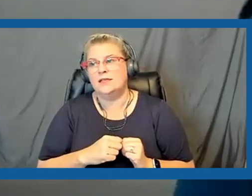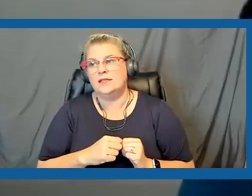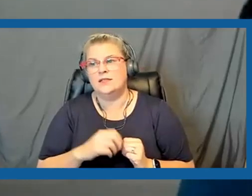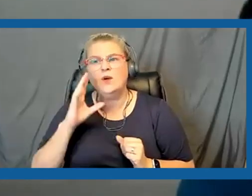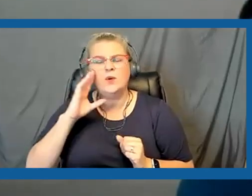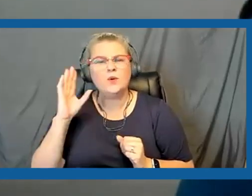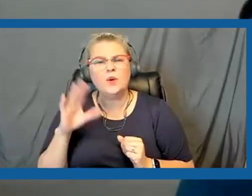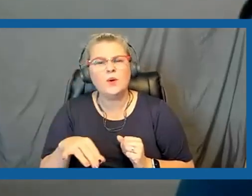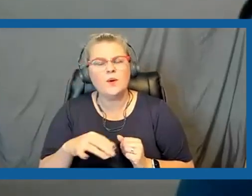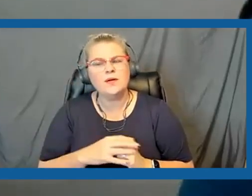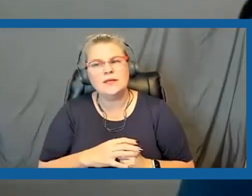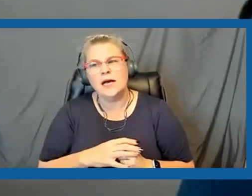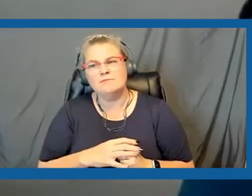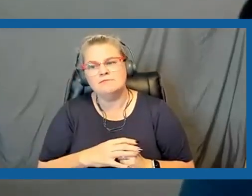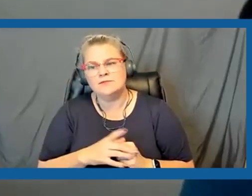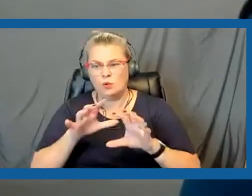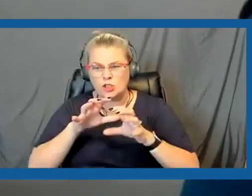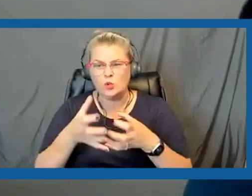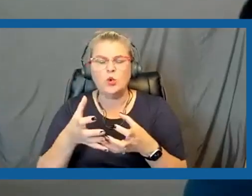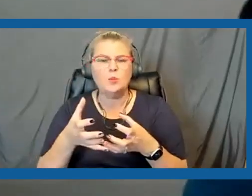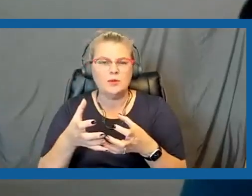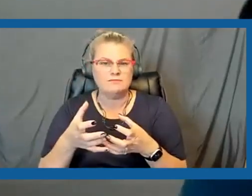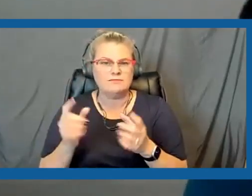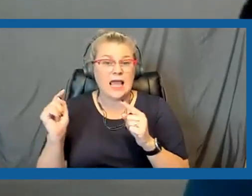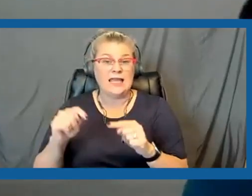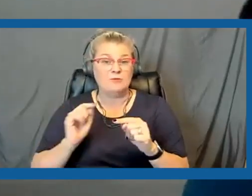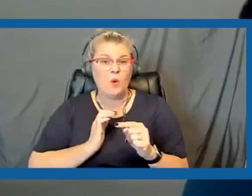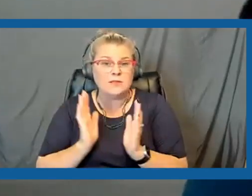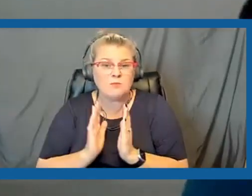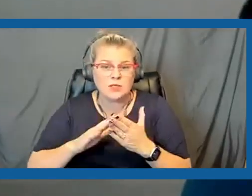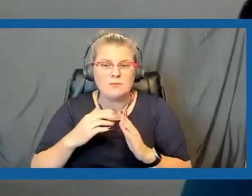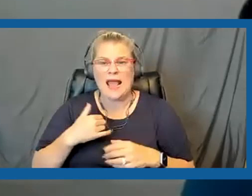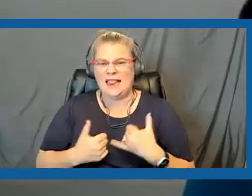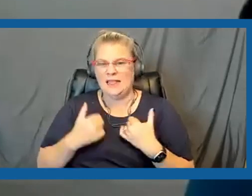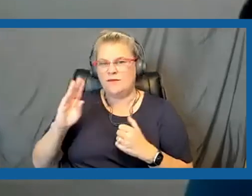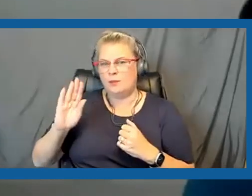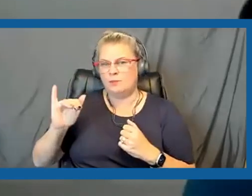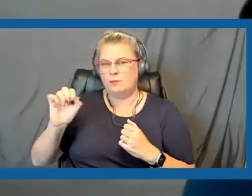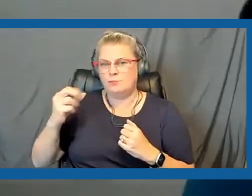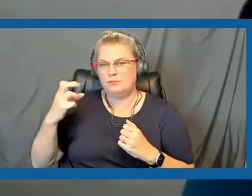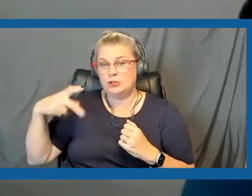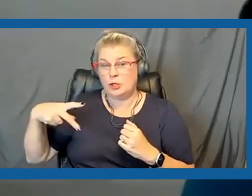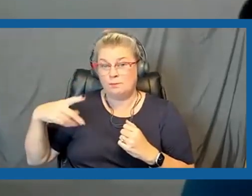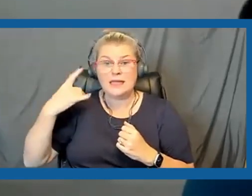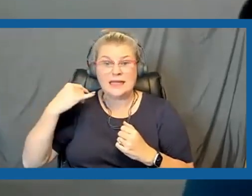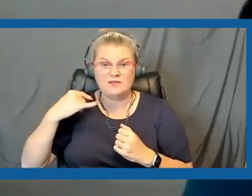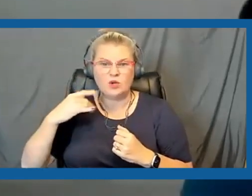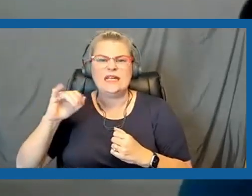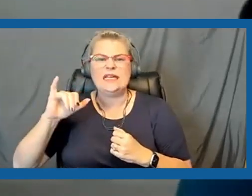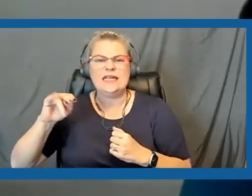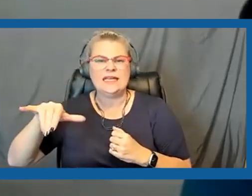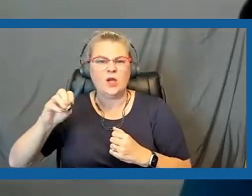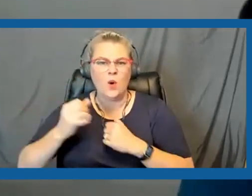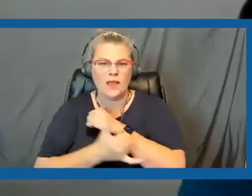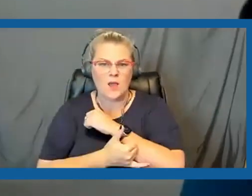there was a group that came to our little small town. So I'm in Bishop, California. Inyo County's in